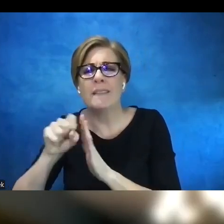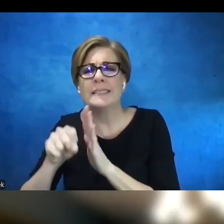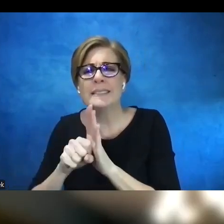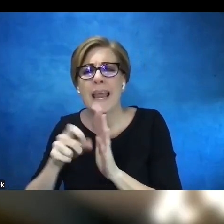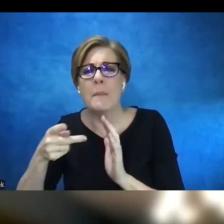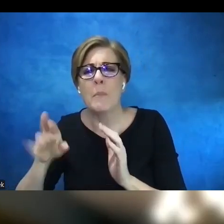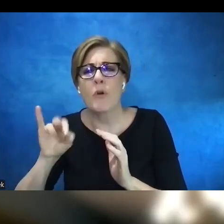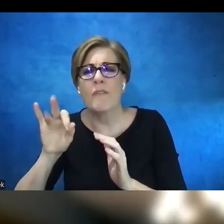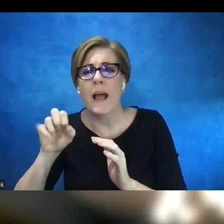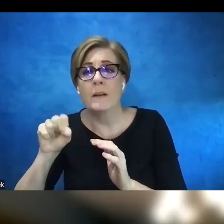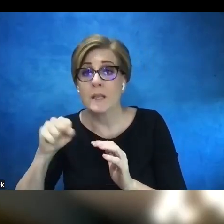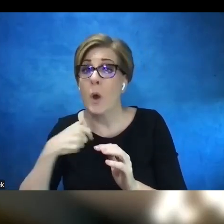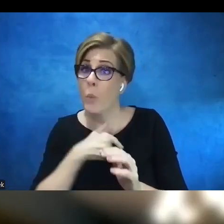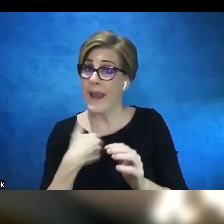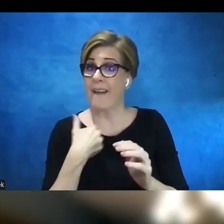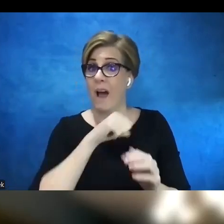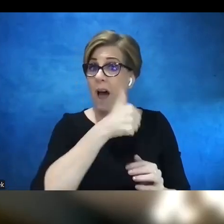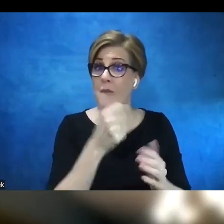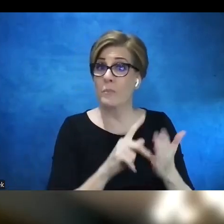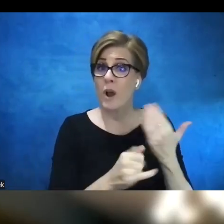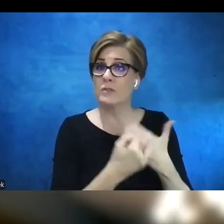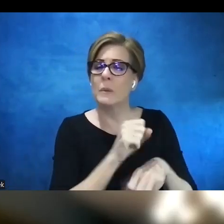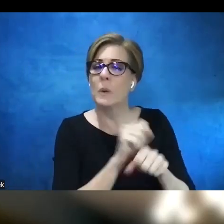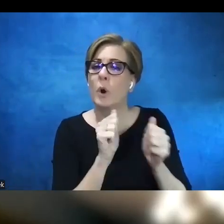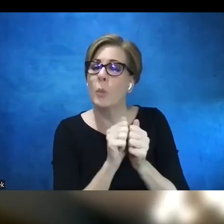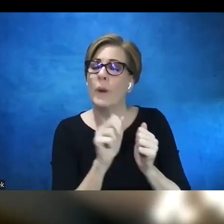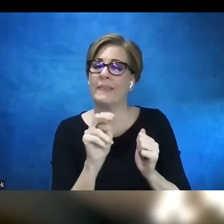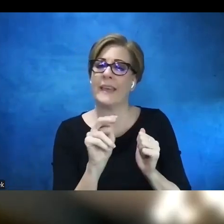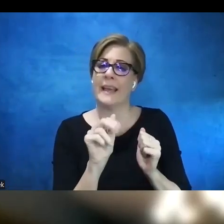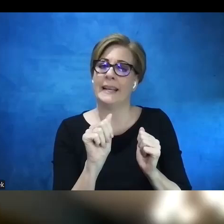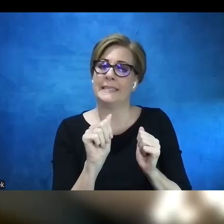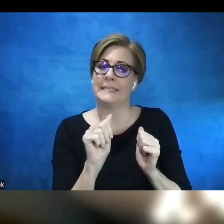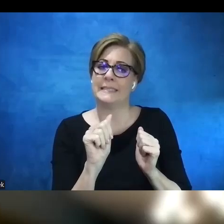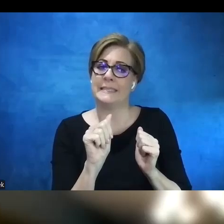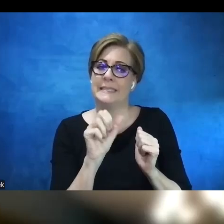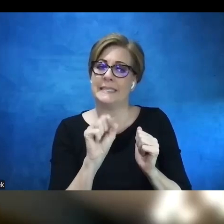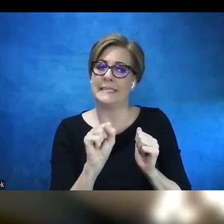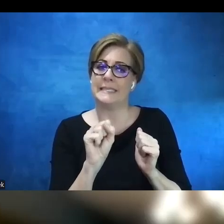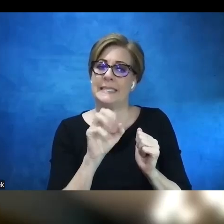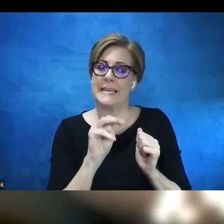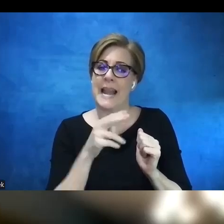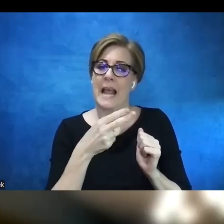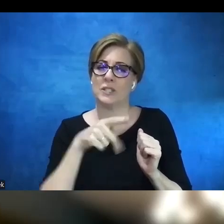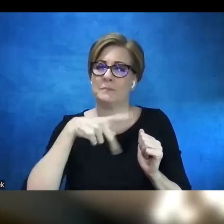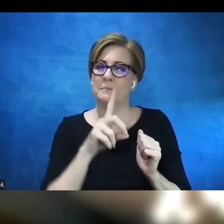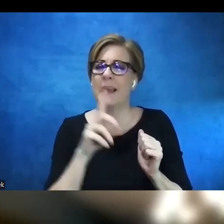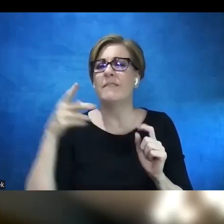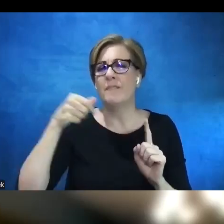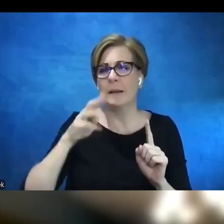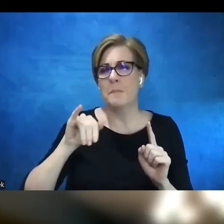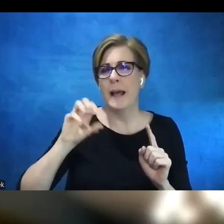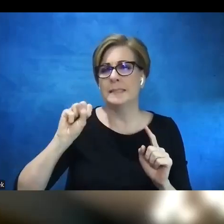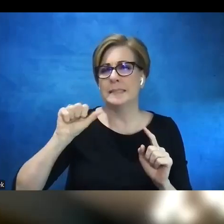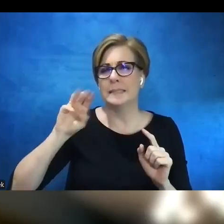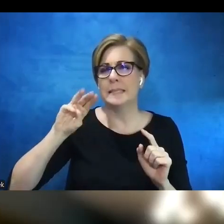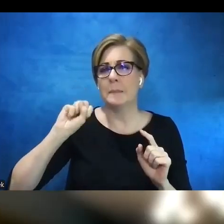other projects with NASHPD for SAMHSA, as well as states and providers and other entities to help understand